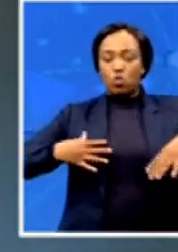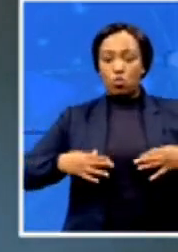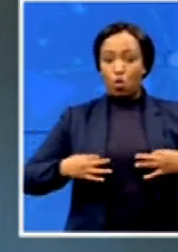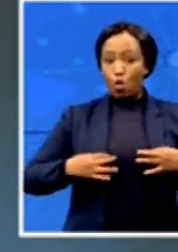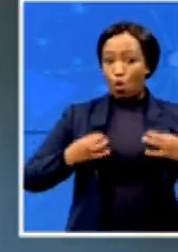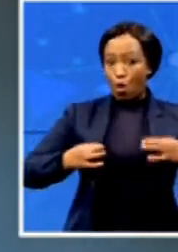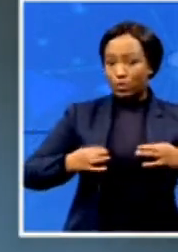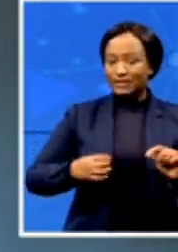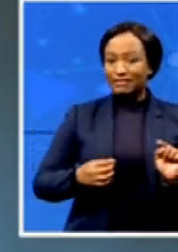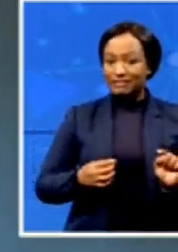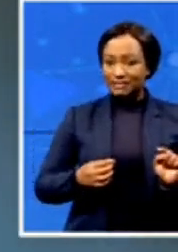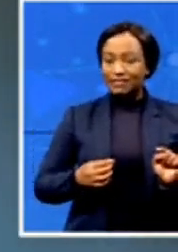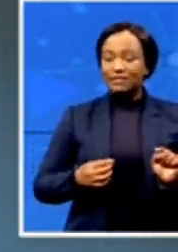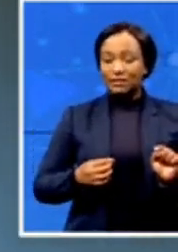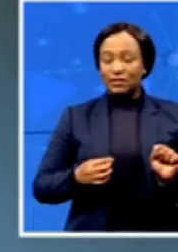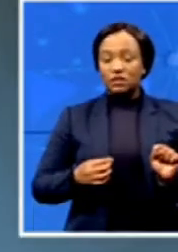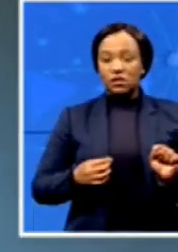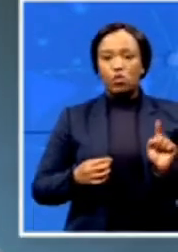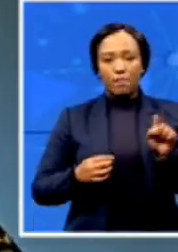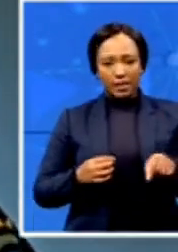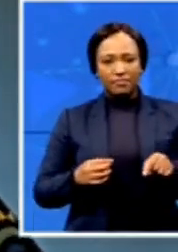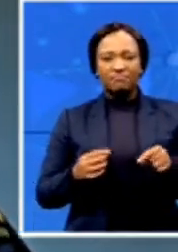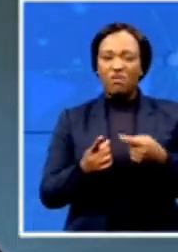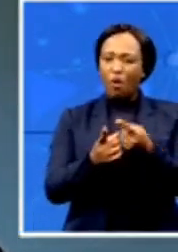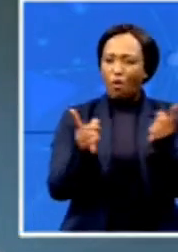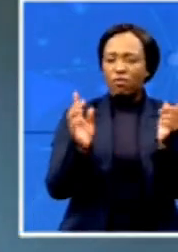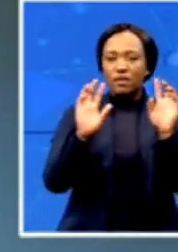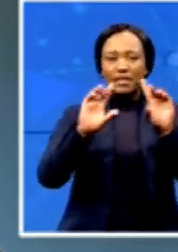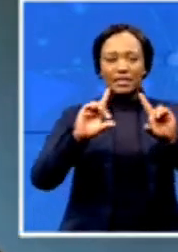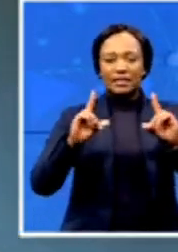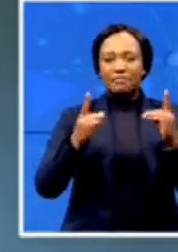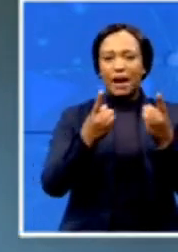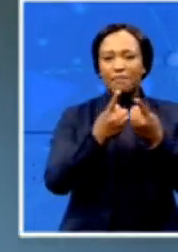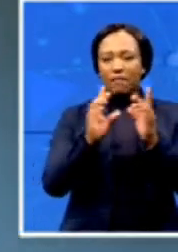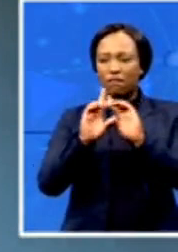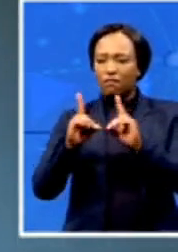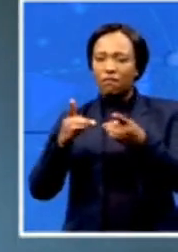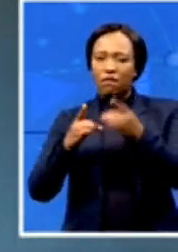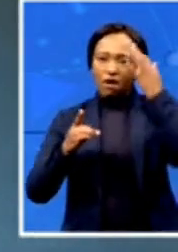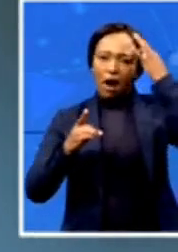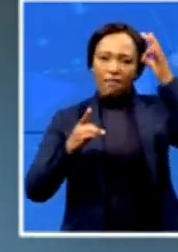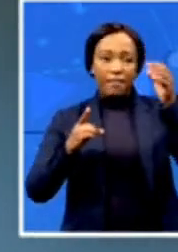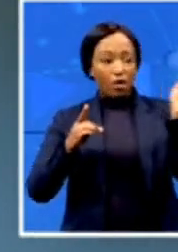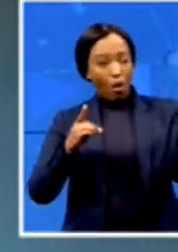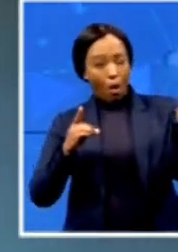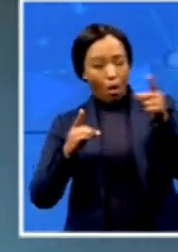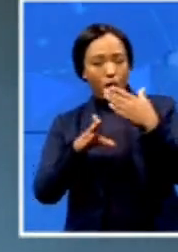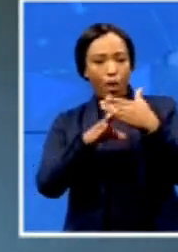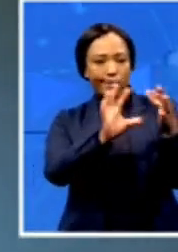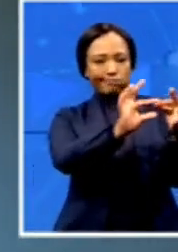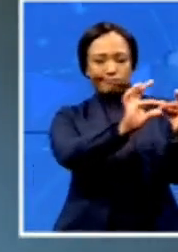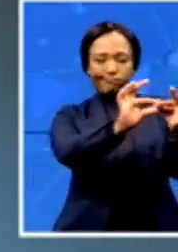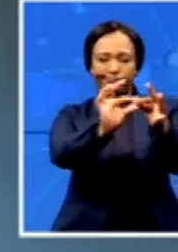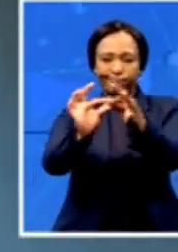to encourage all the departments of the government to come together and actually assist. We're very much happy to receive